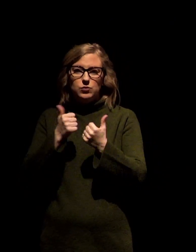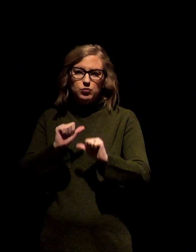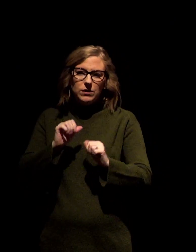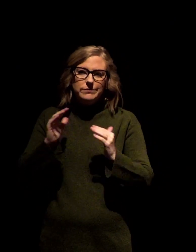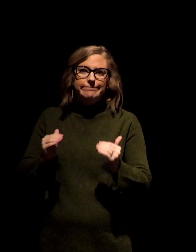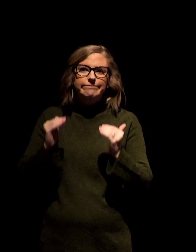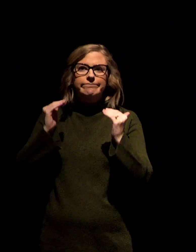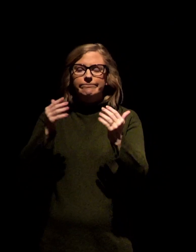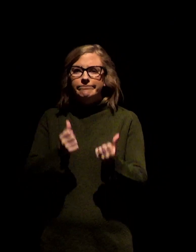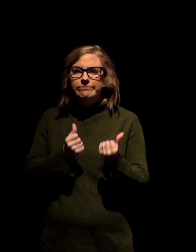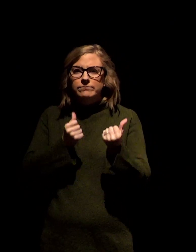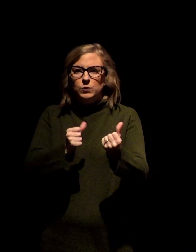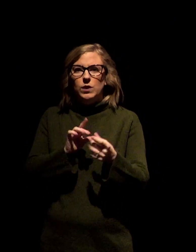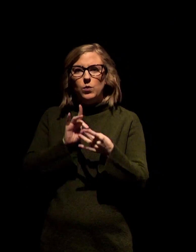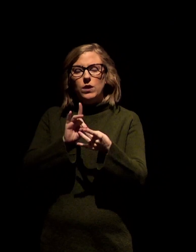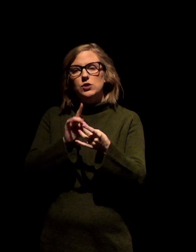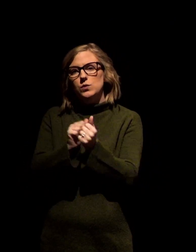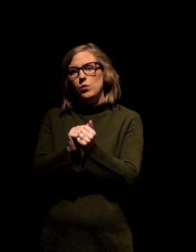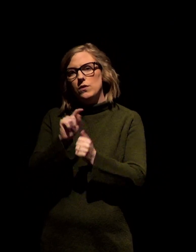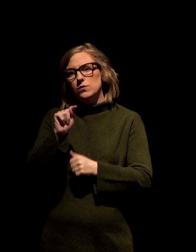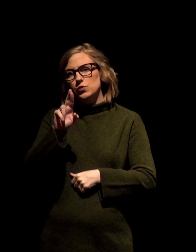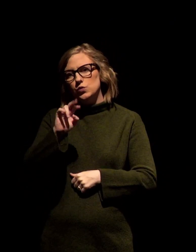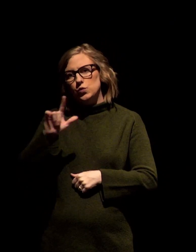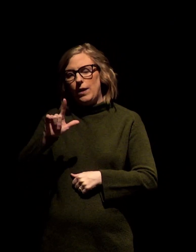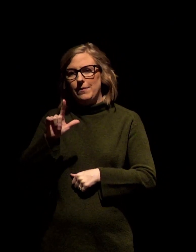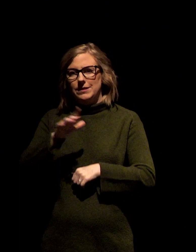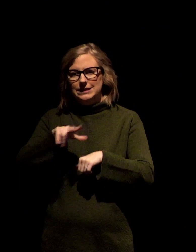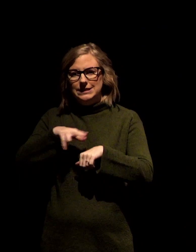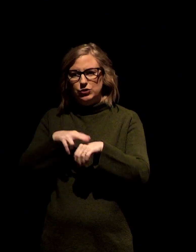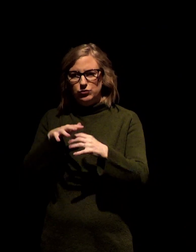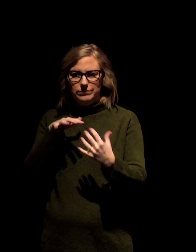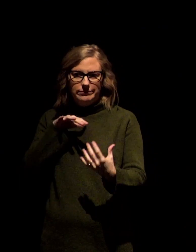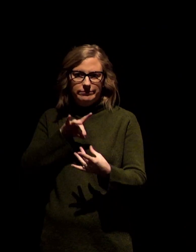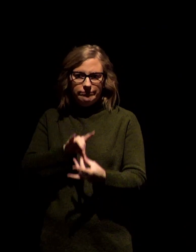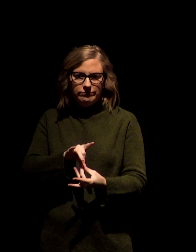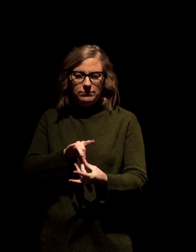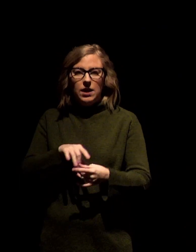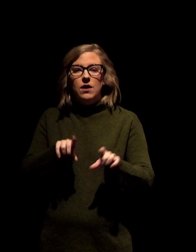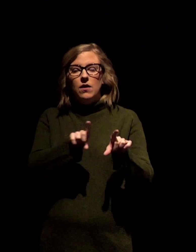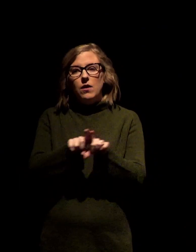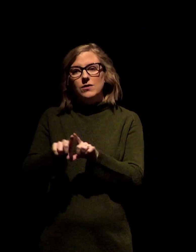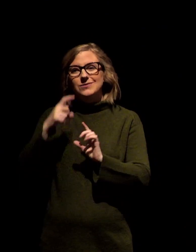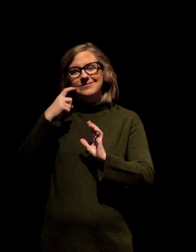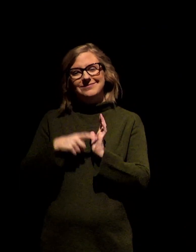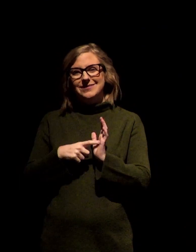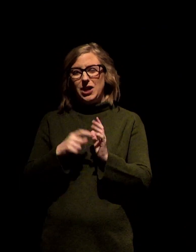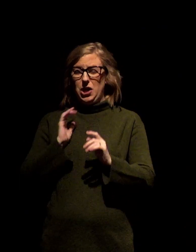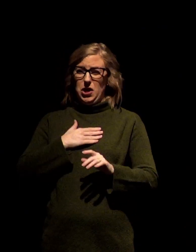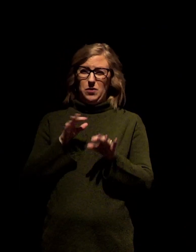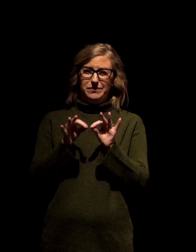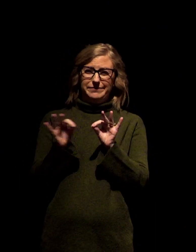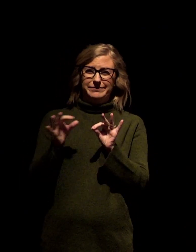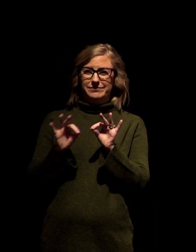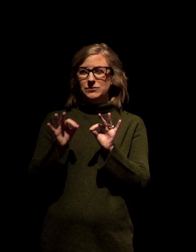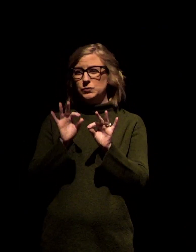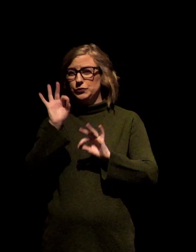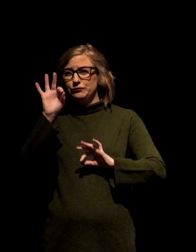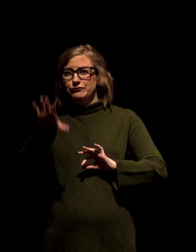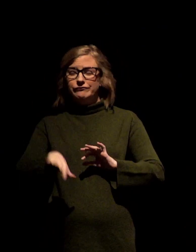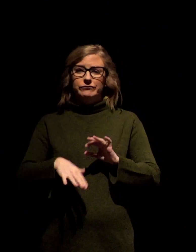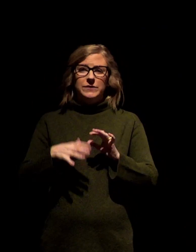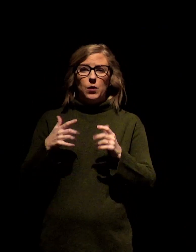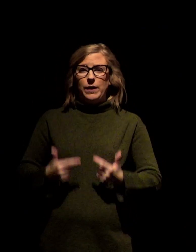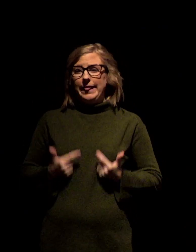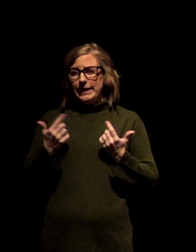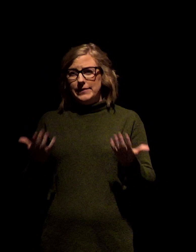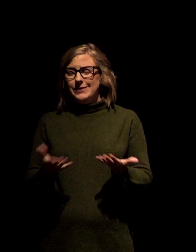and strengthen relations with our tribal nations. We also acknowledge that words are not enough. We must ensure